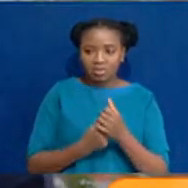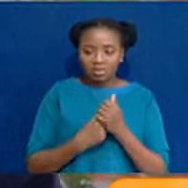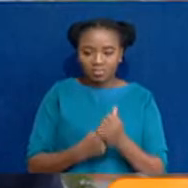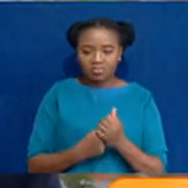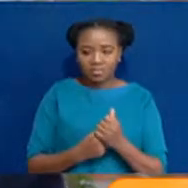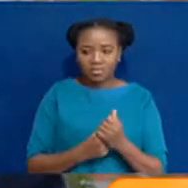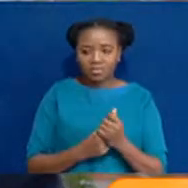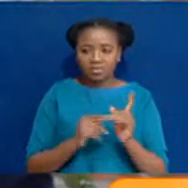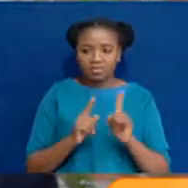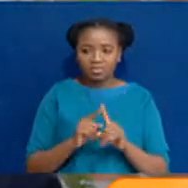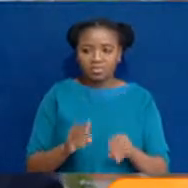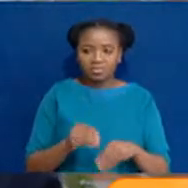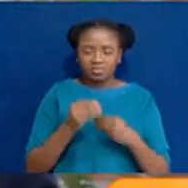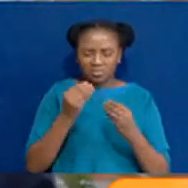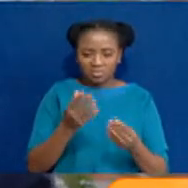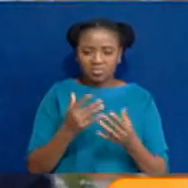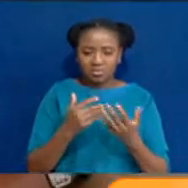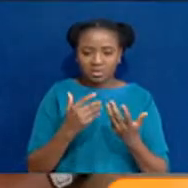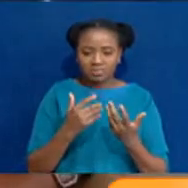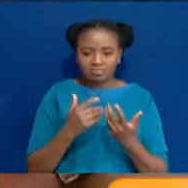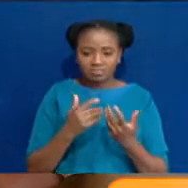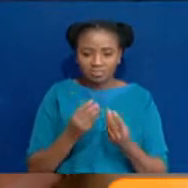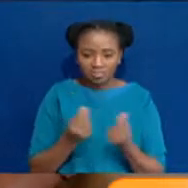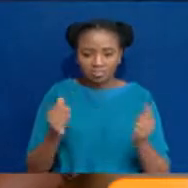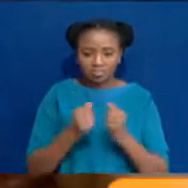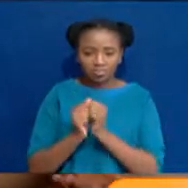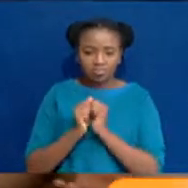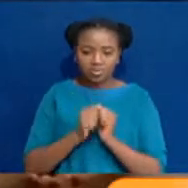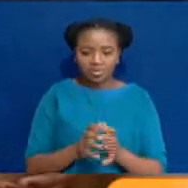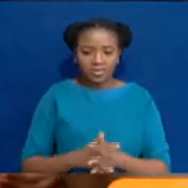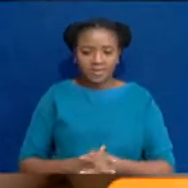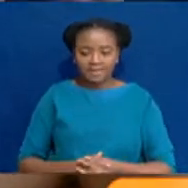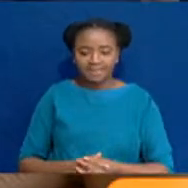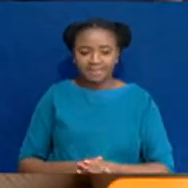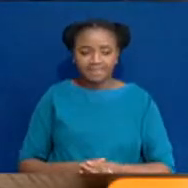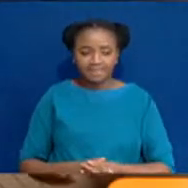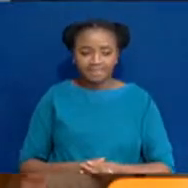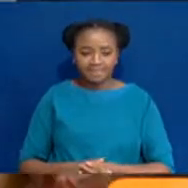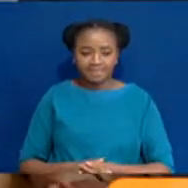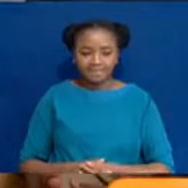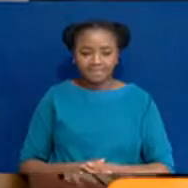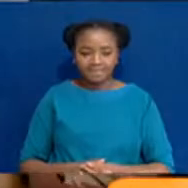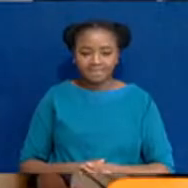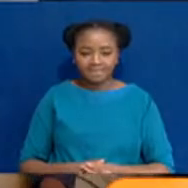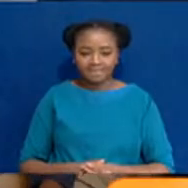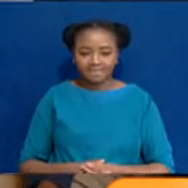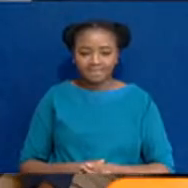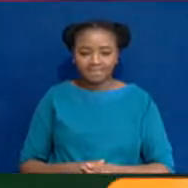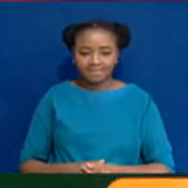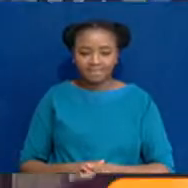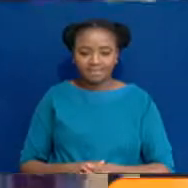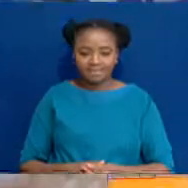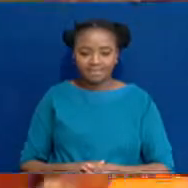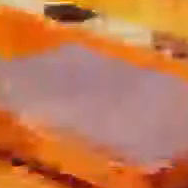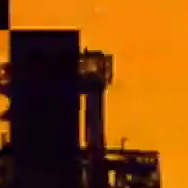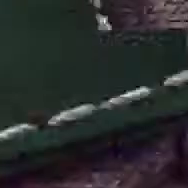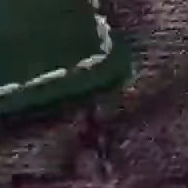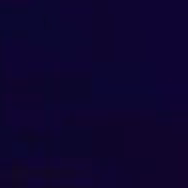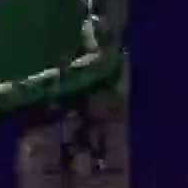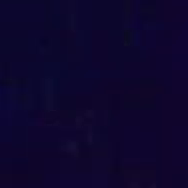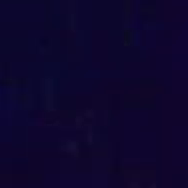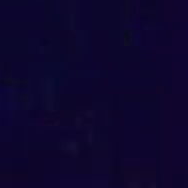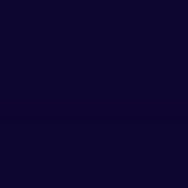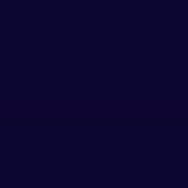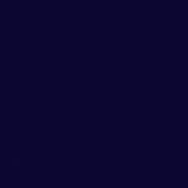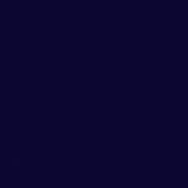offer ISAs together as a group. Edward Chweya, Made in Kenya. Citizen TV. Made in